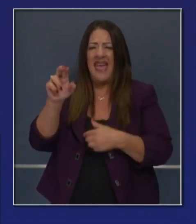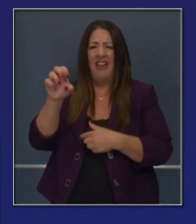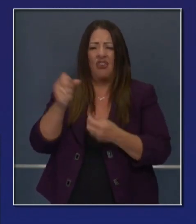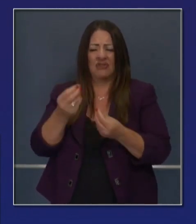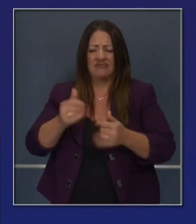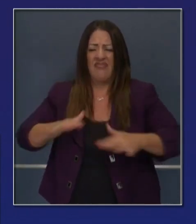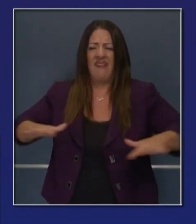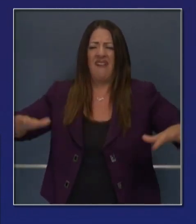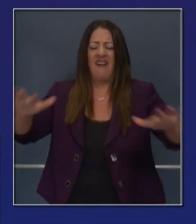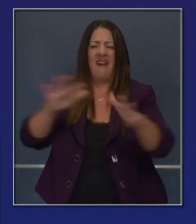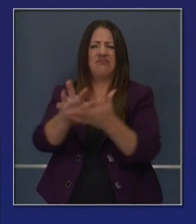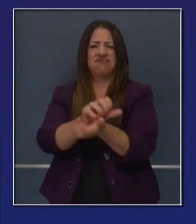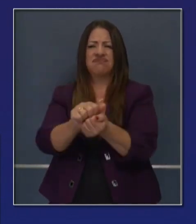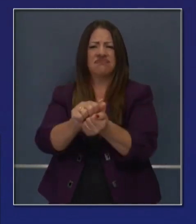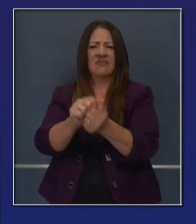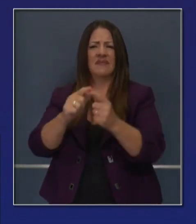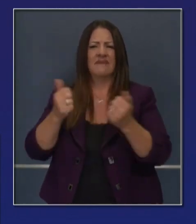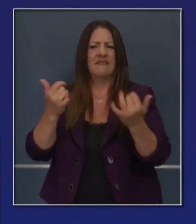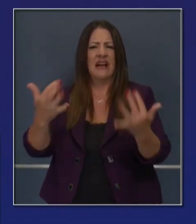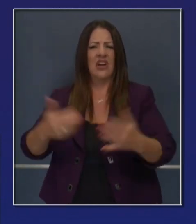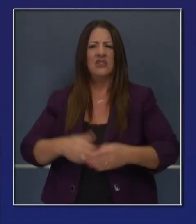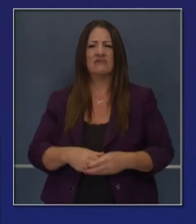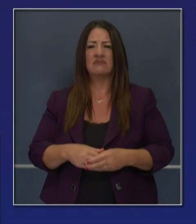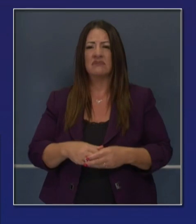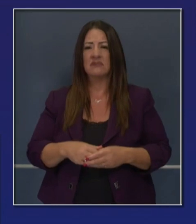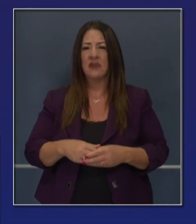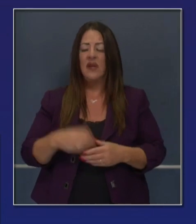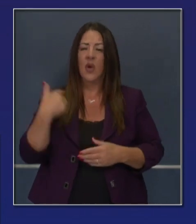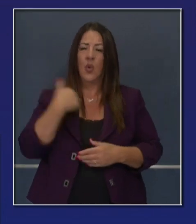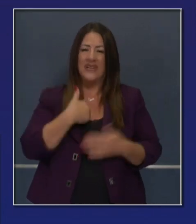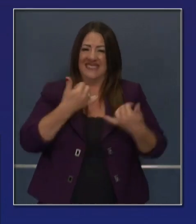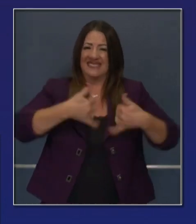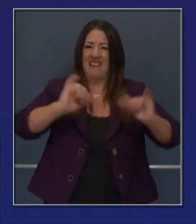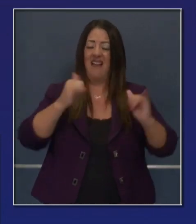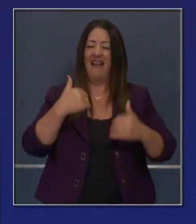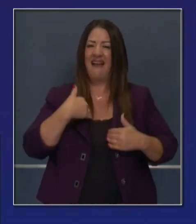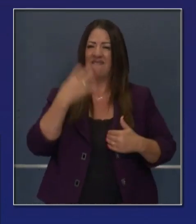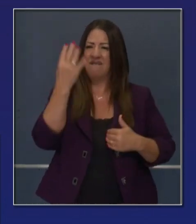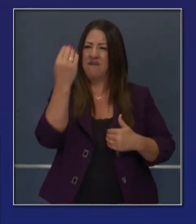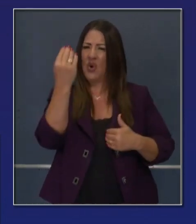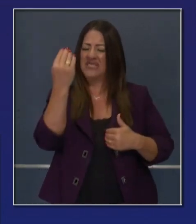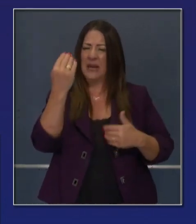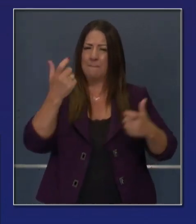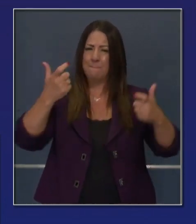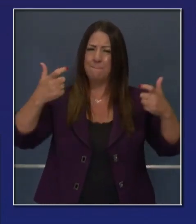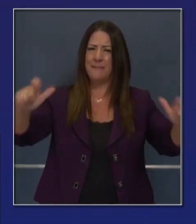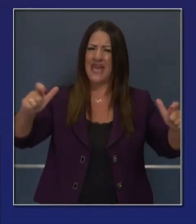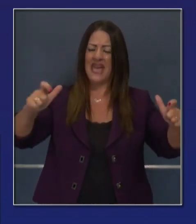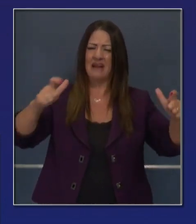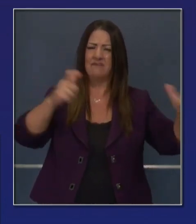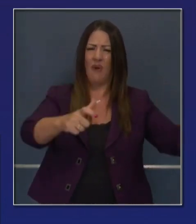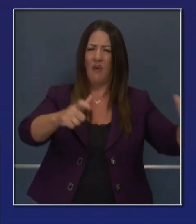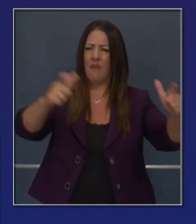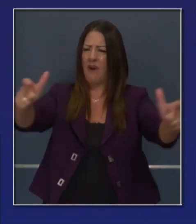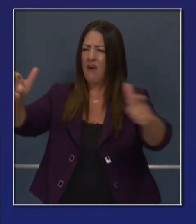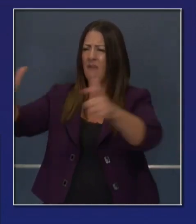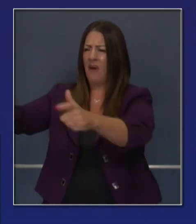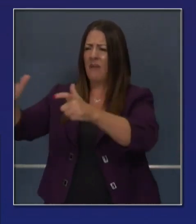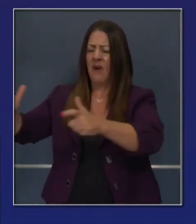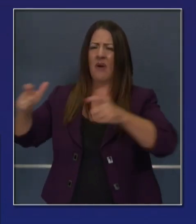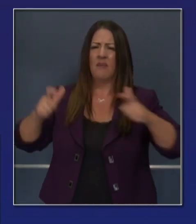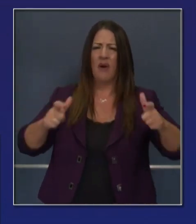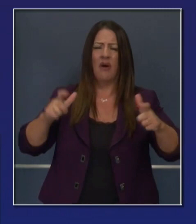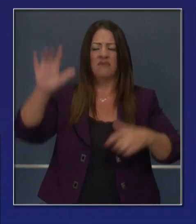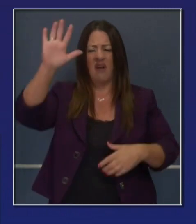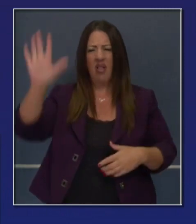battling 14 major fires, and complexes still have 5,000+ firefighters working the lines up and